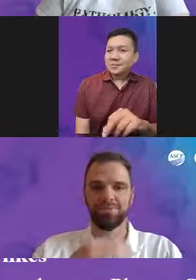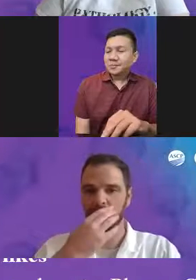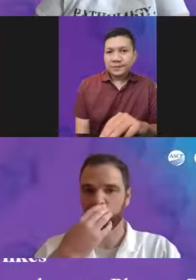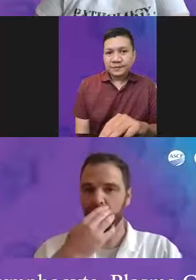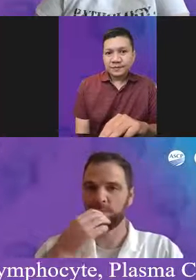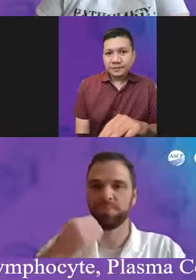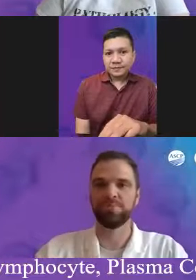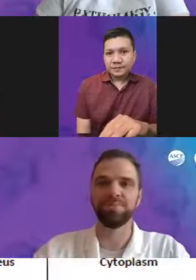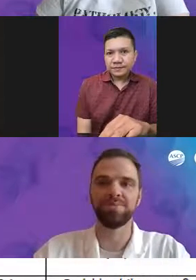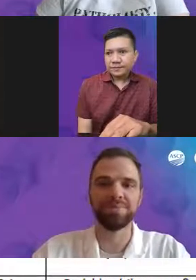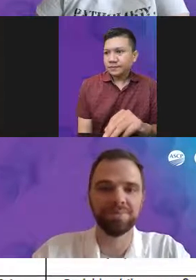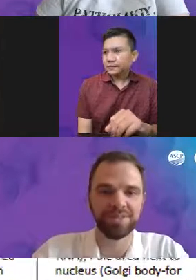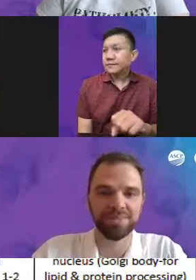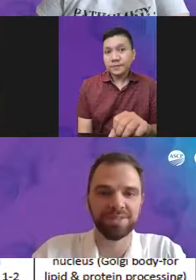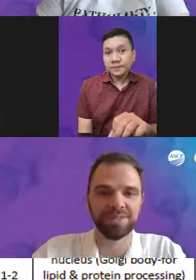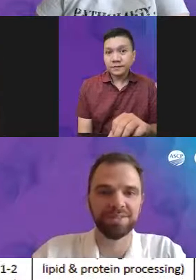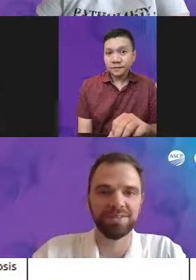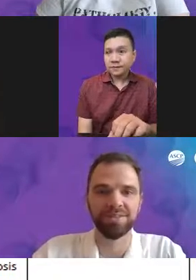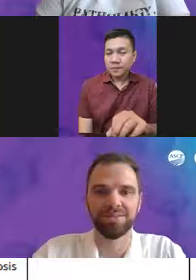talk about the bone marrow too, and